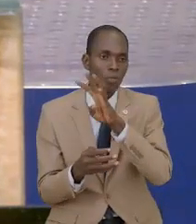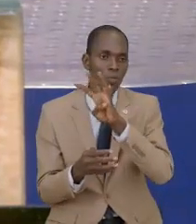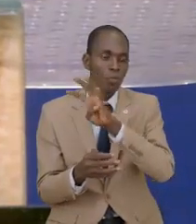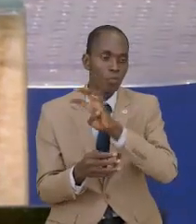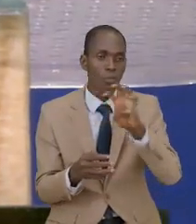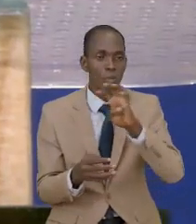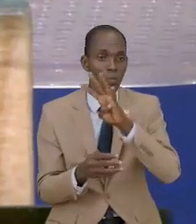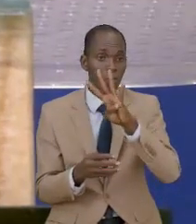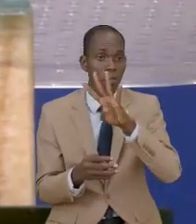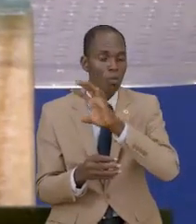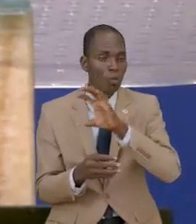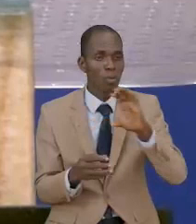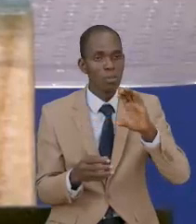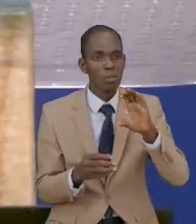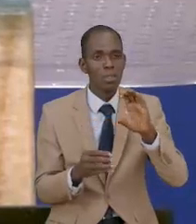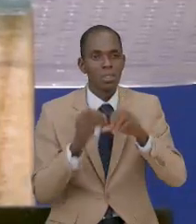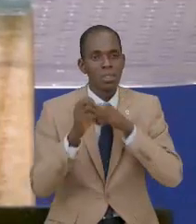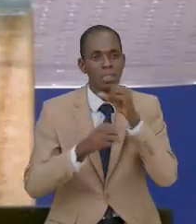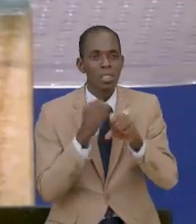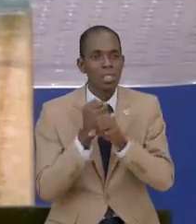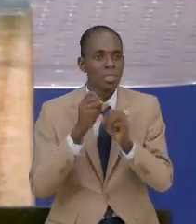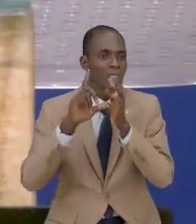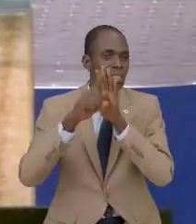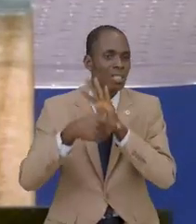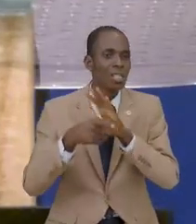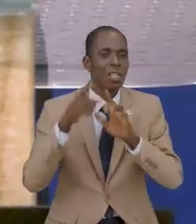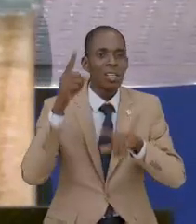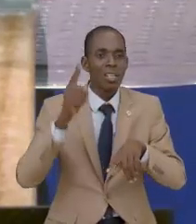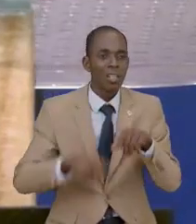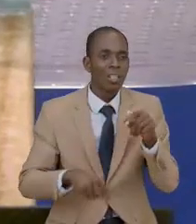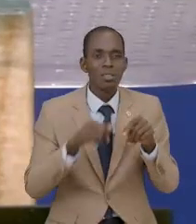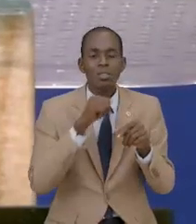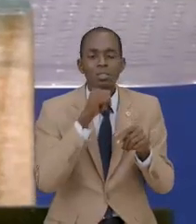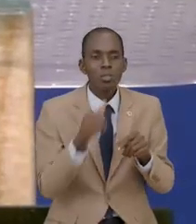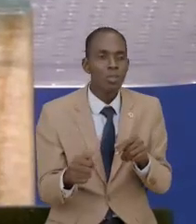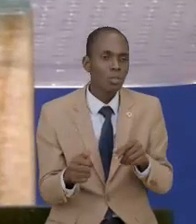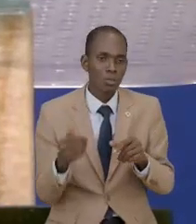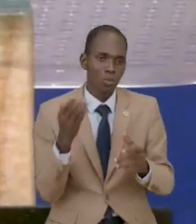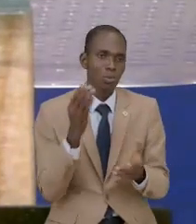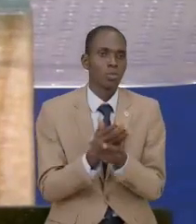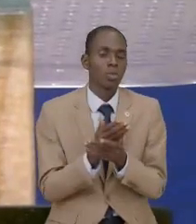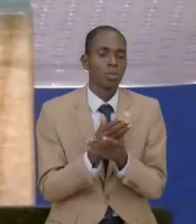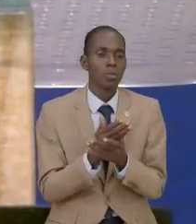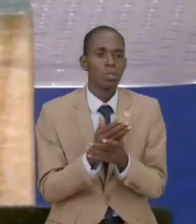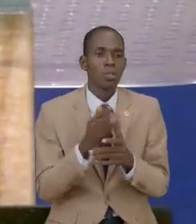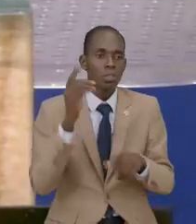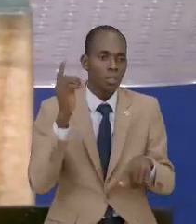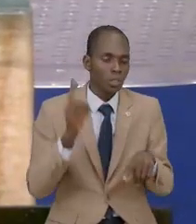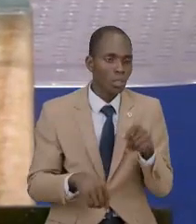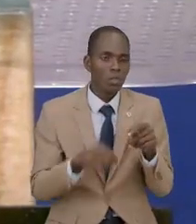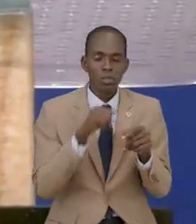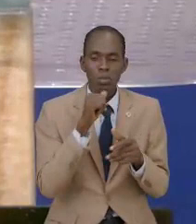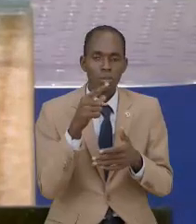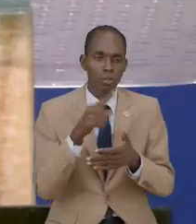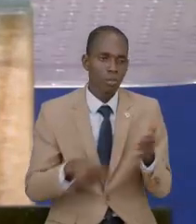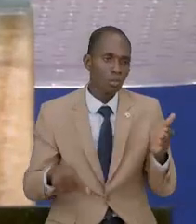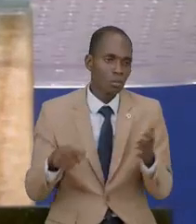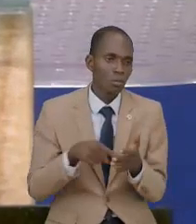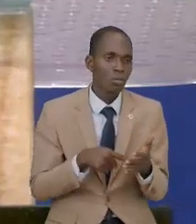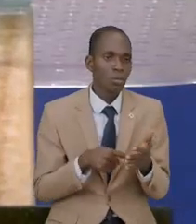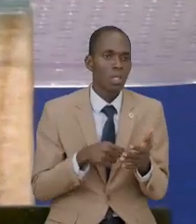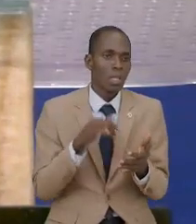430 years later, cannot disannul, cannot cancel,